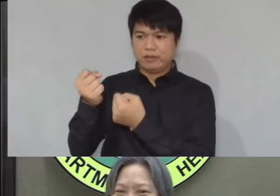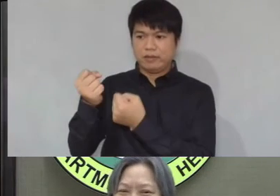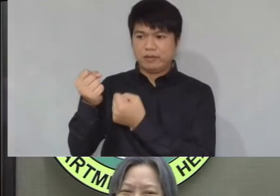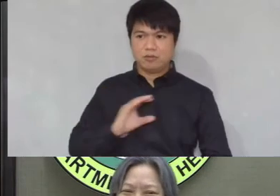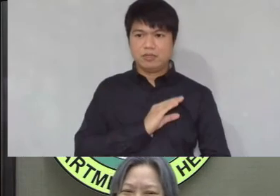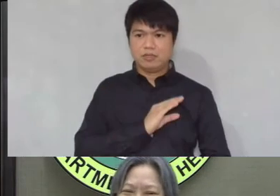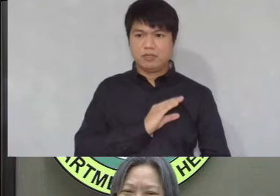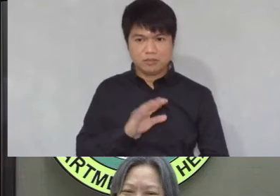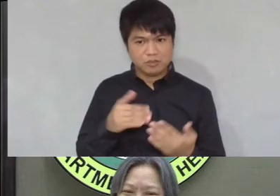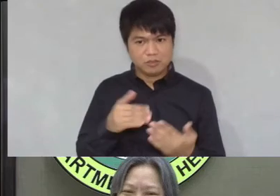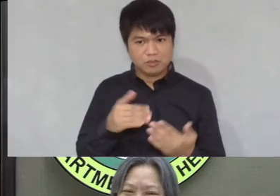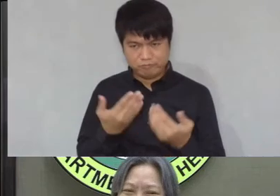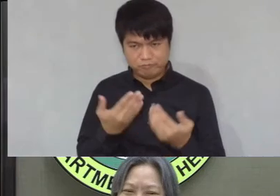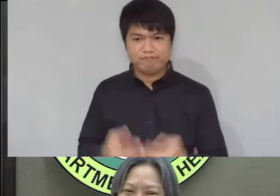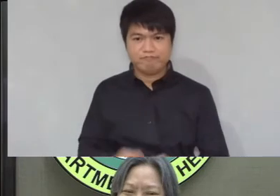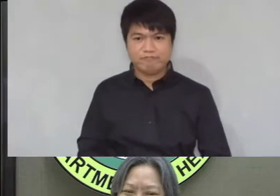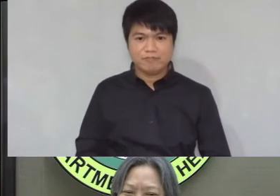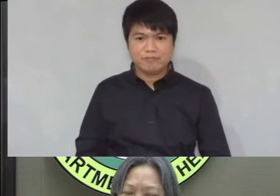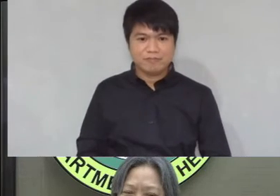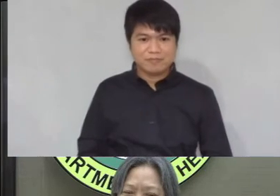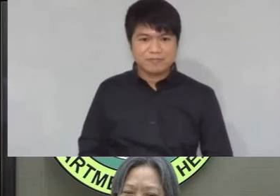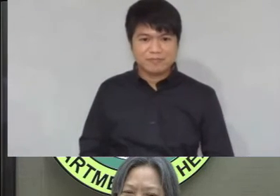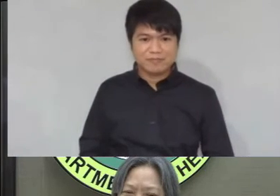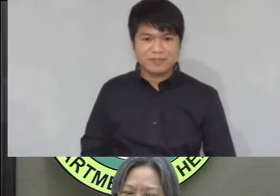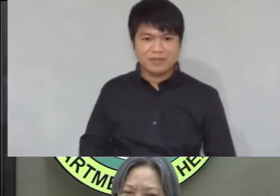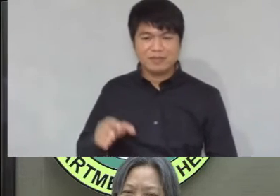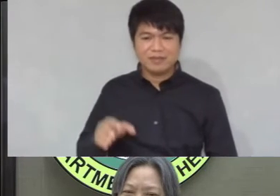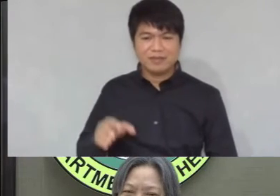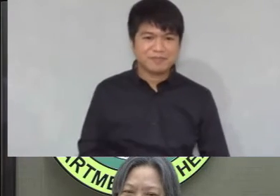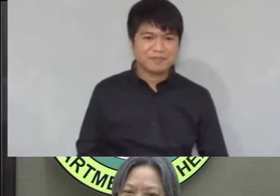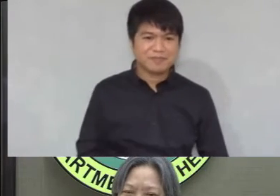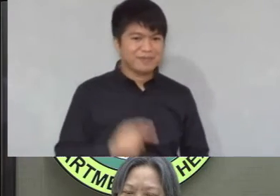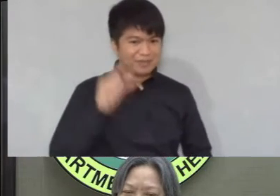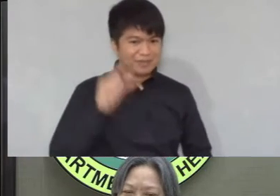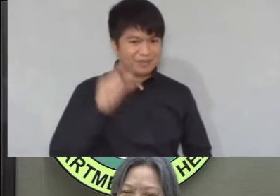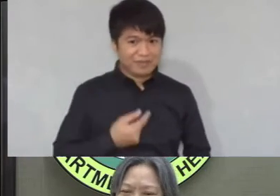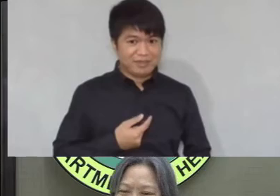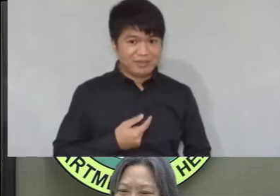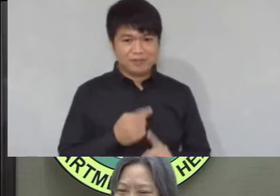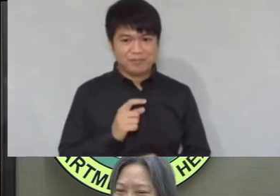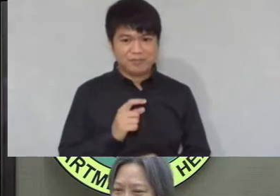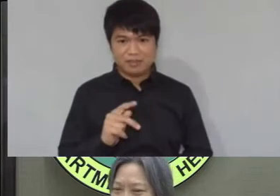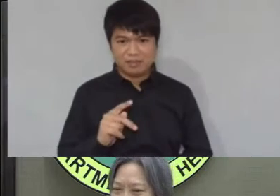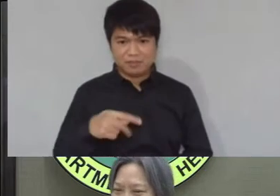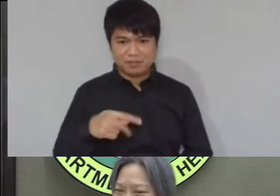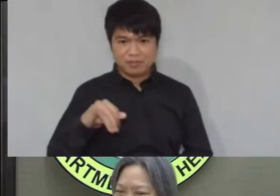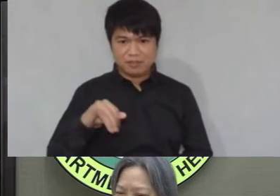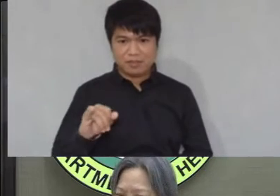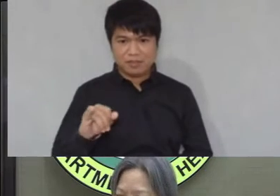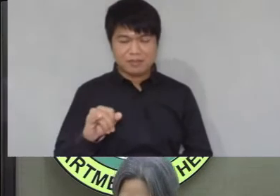Congress. So yun lang. Sige. May nagpapabate. No, we want to greet also